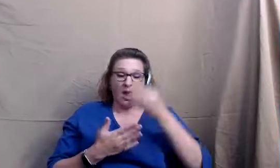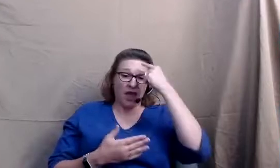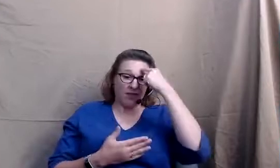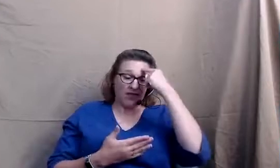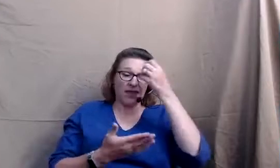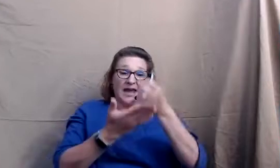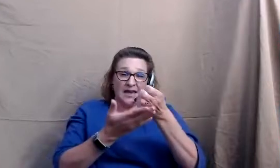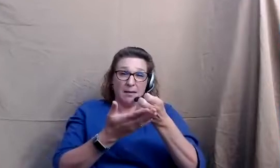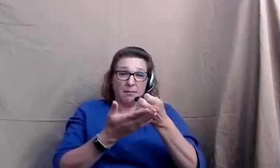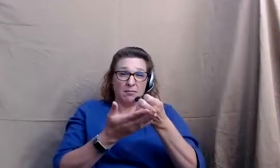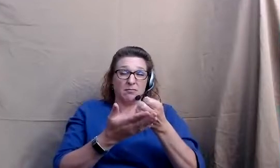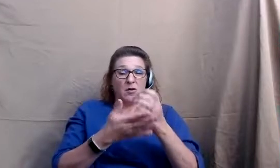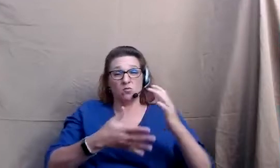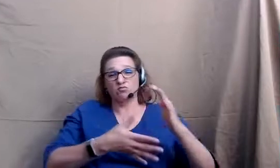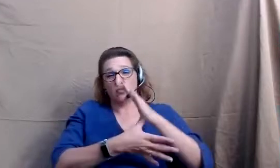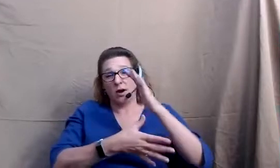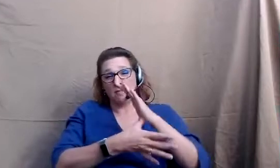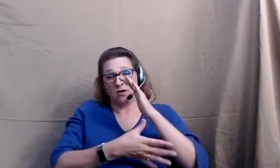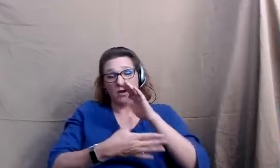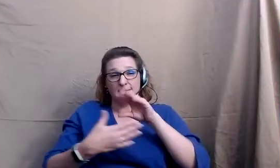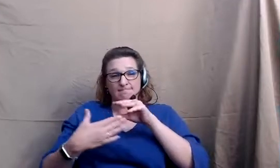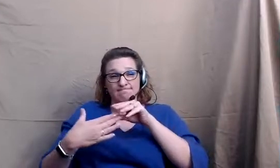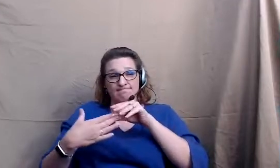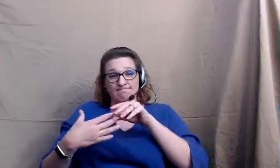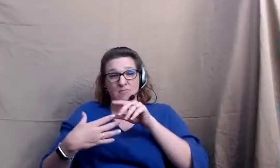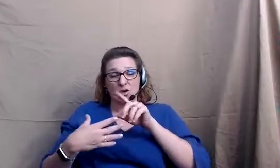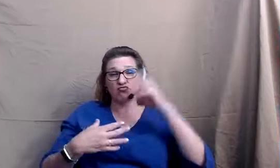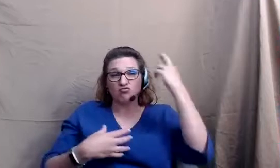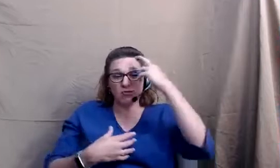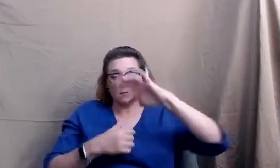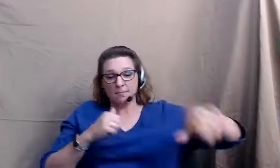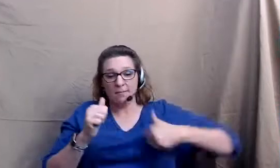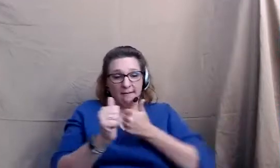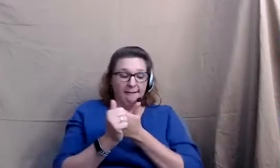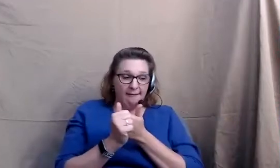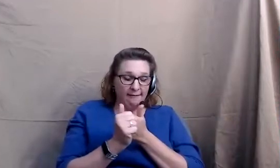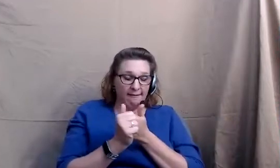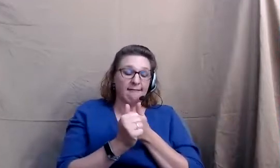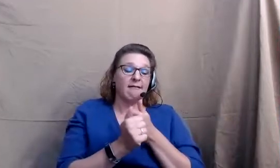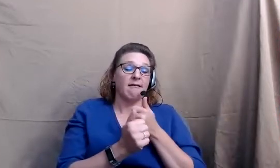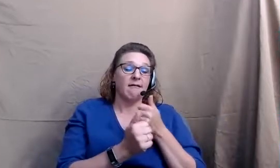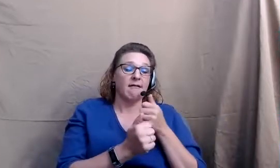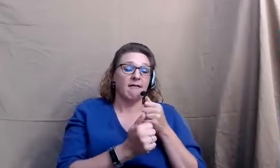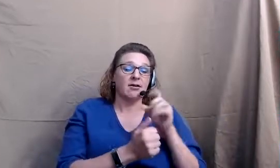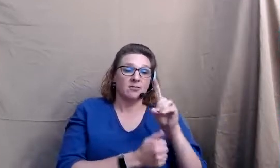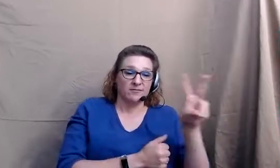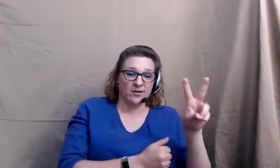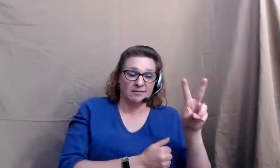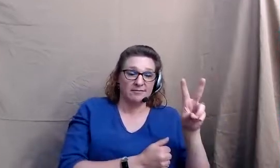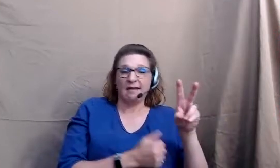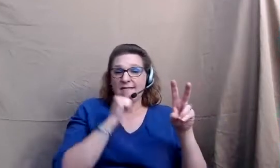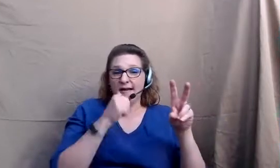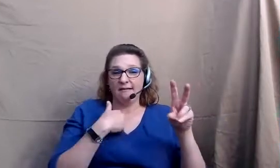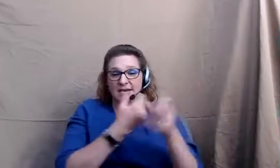are probably the primary driver of intimate partner violence, and our lack of a safety net for all people